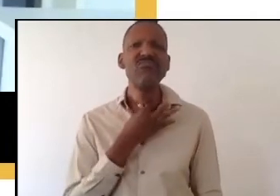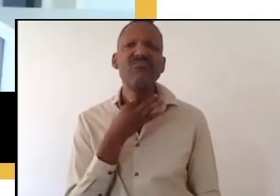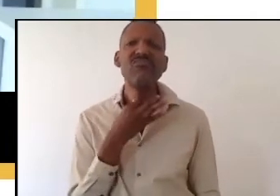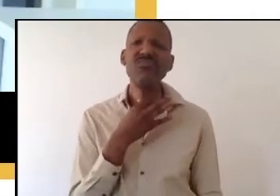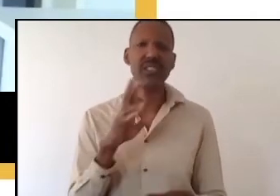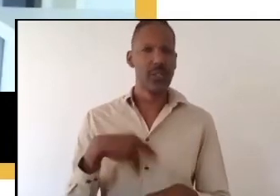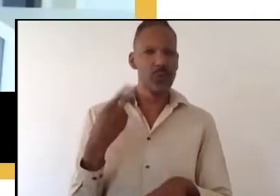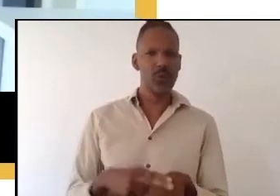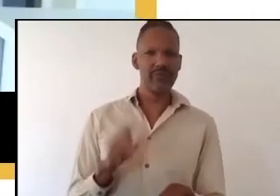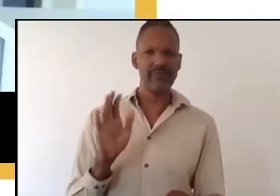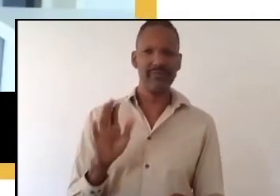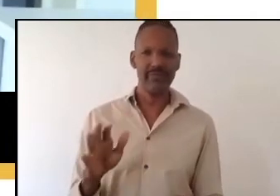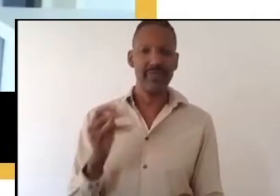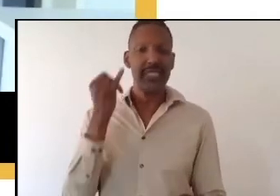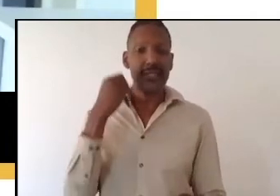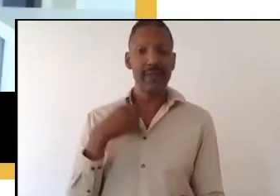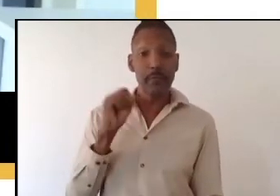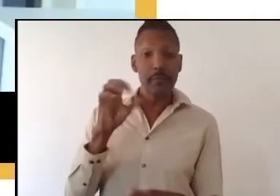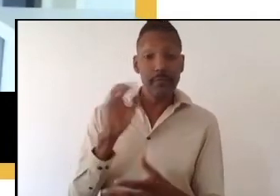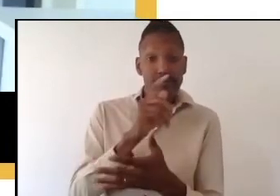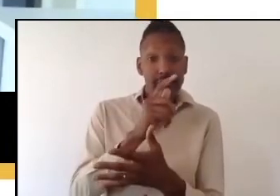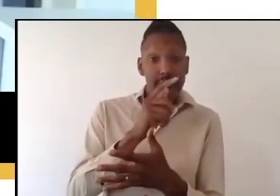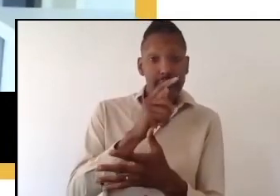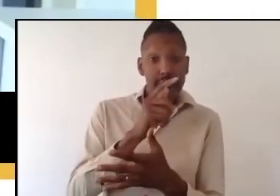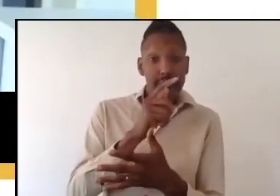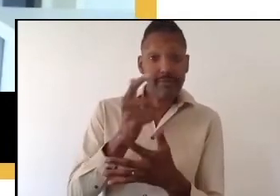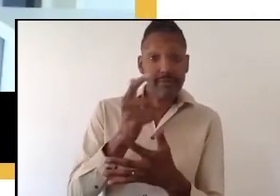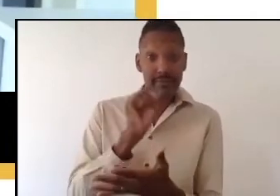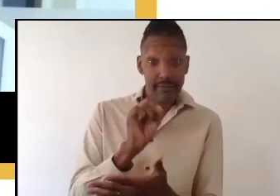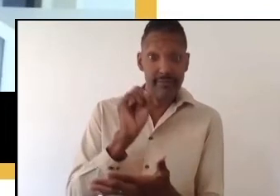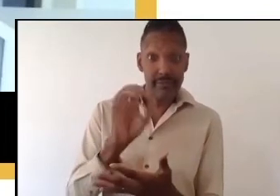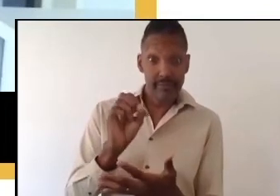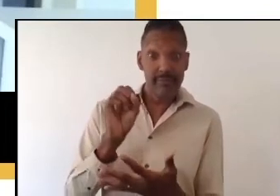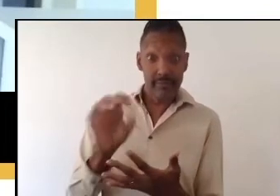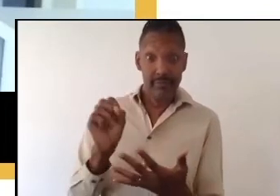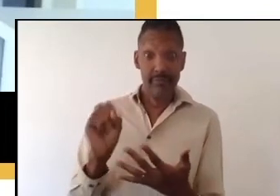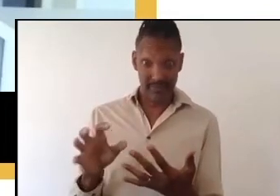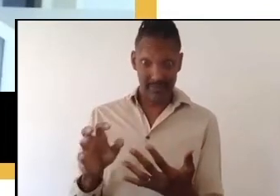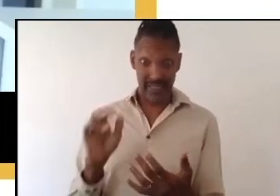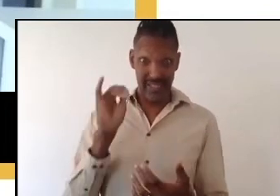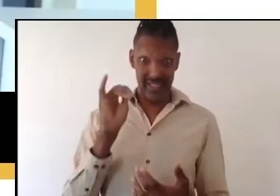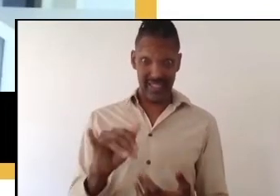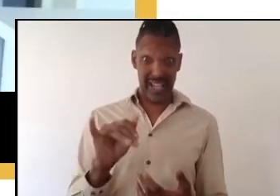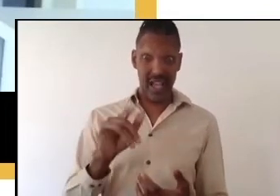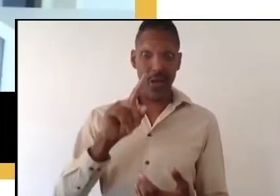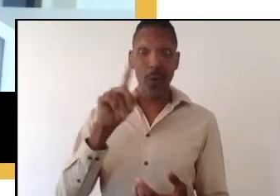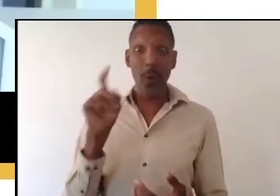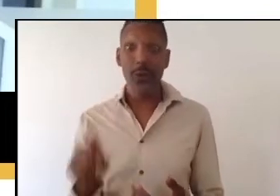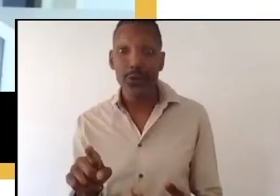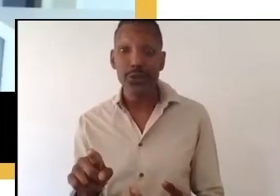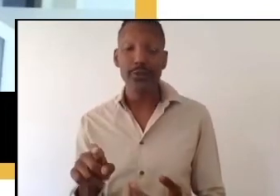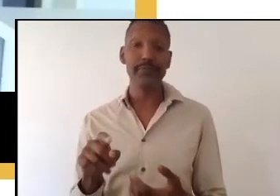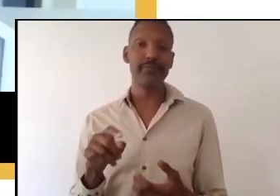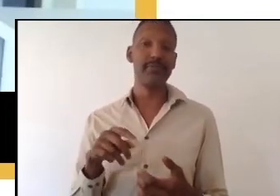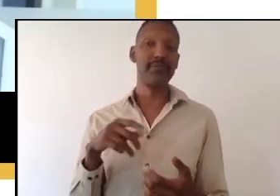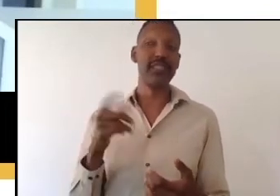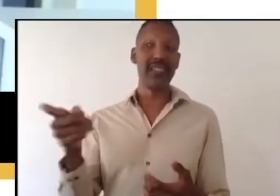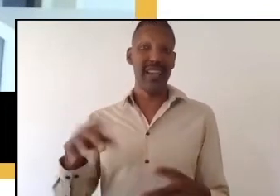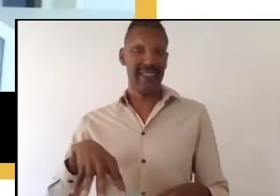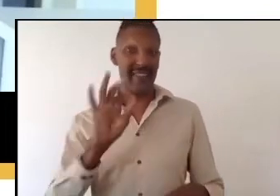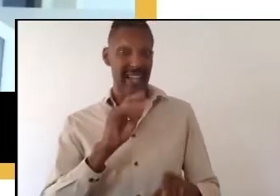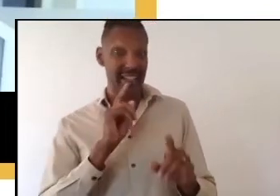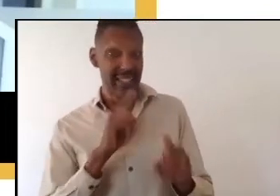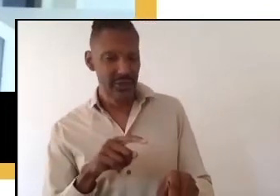in a sequence and you reinforce them with activities that answer a question that leads